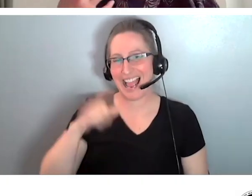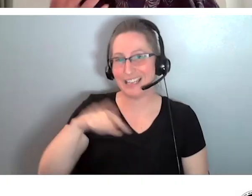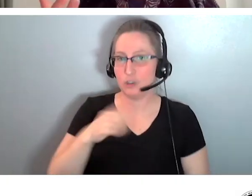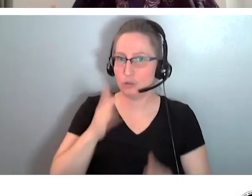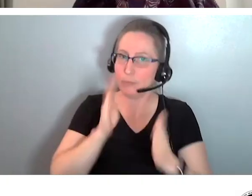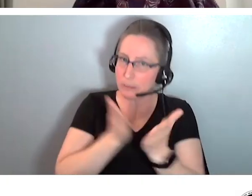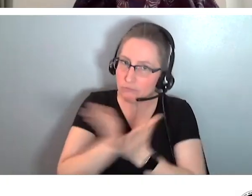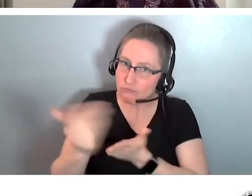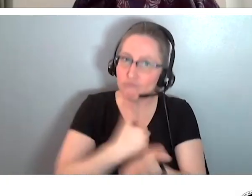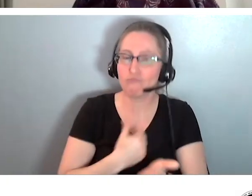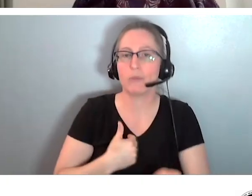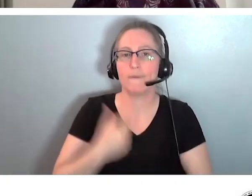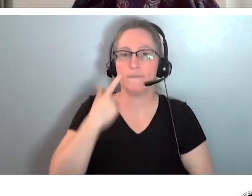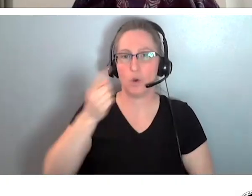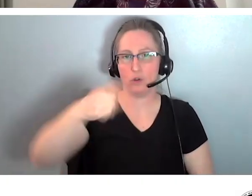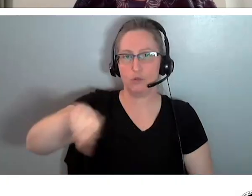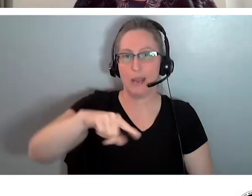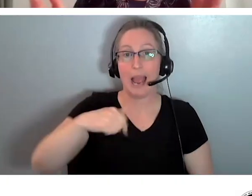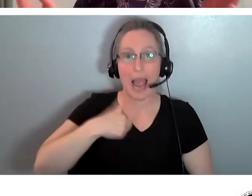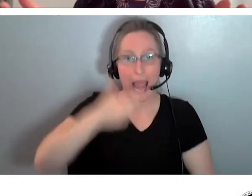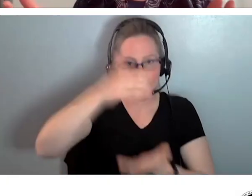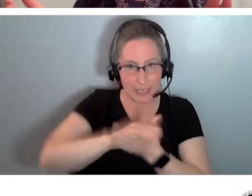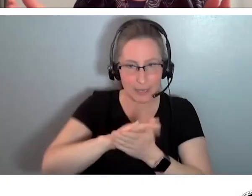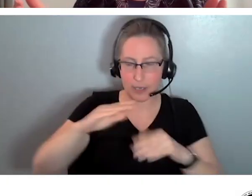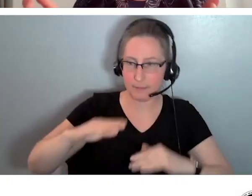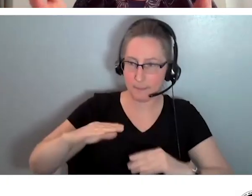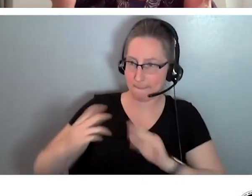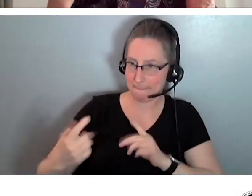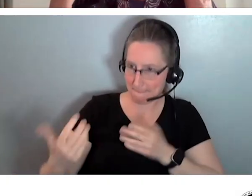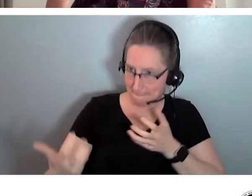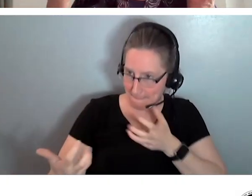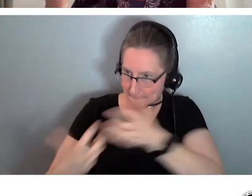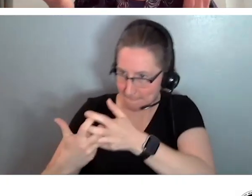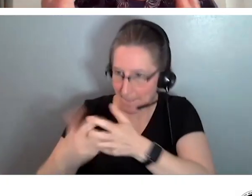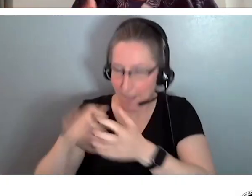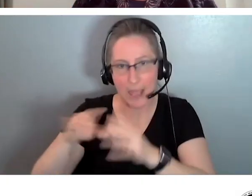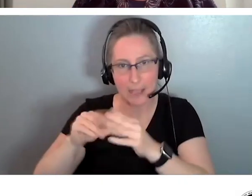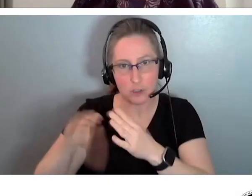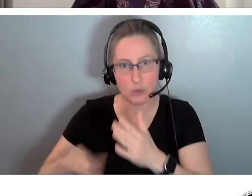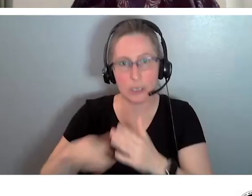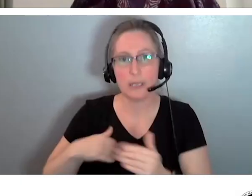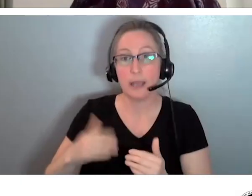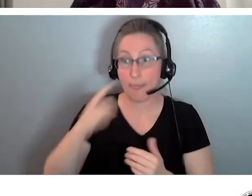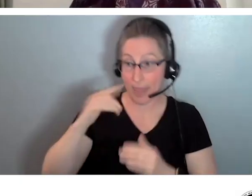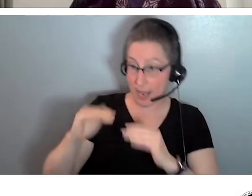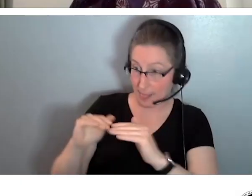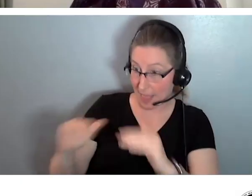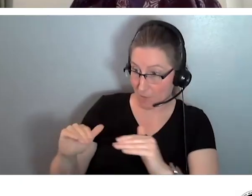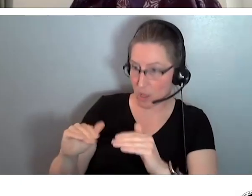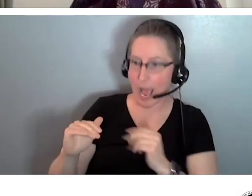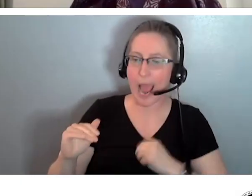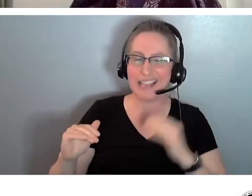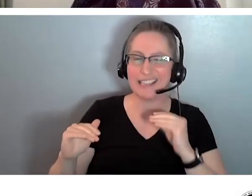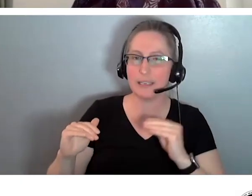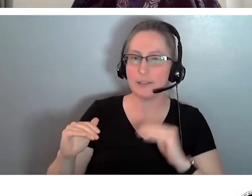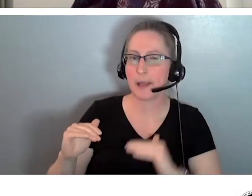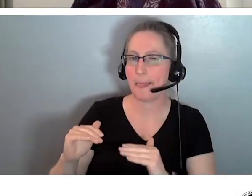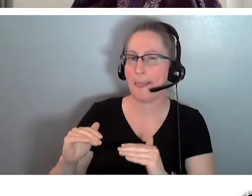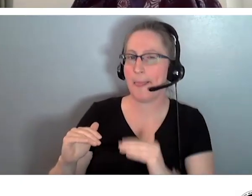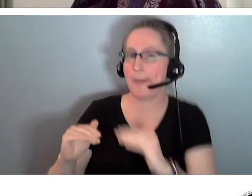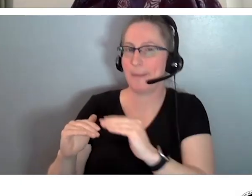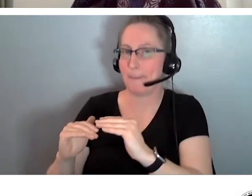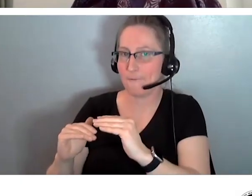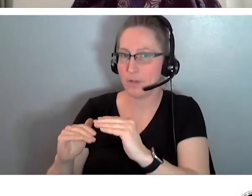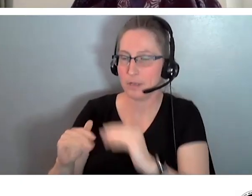be transparent that I believe in meeting the child where they are and teaching a little bit above where they are. And I don't think that